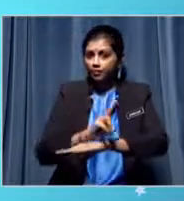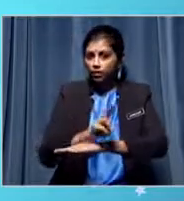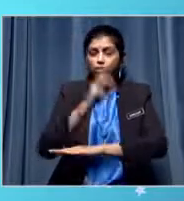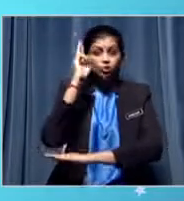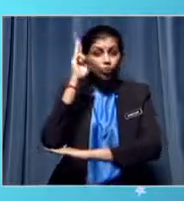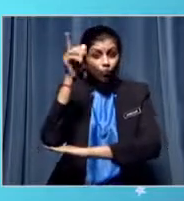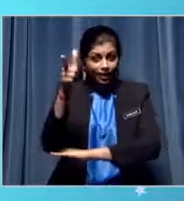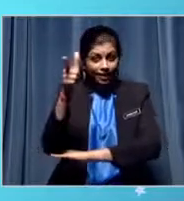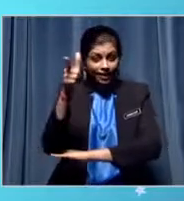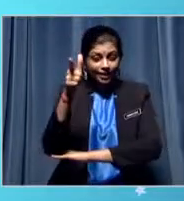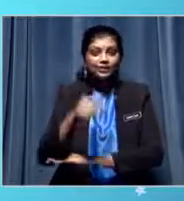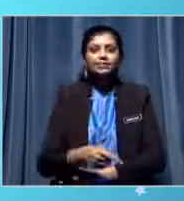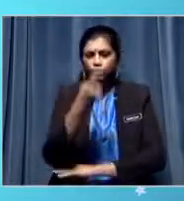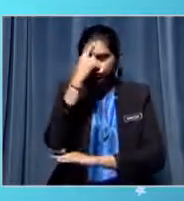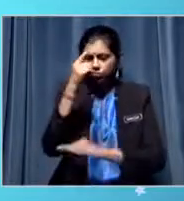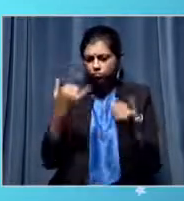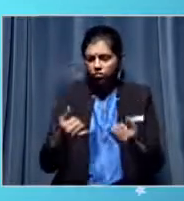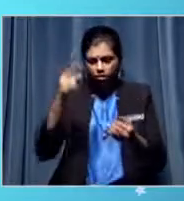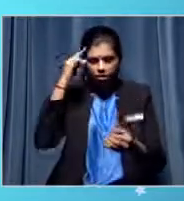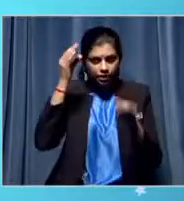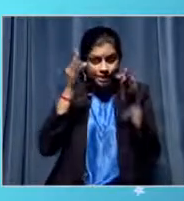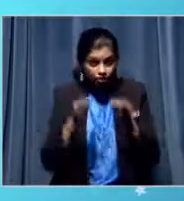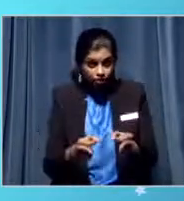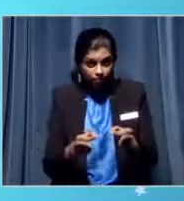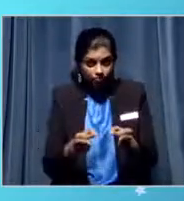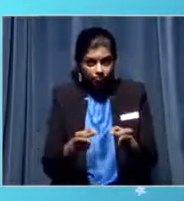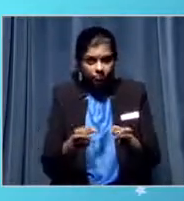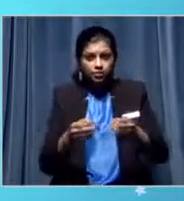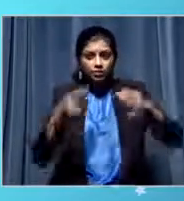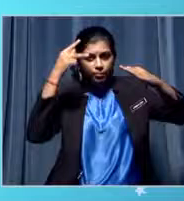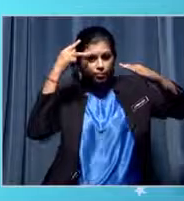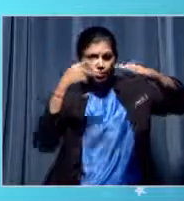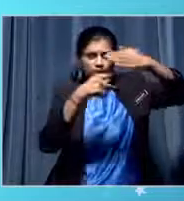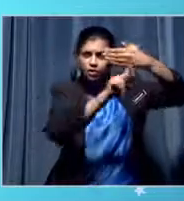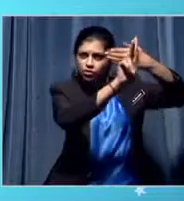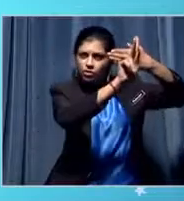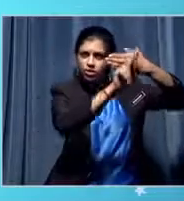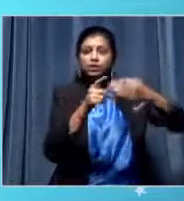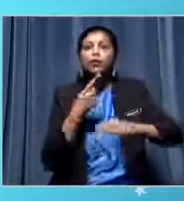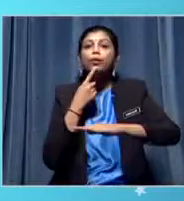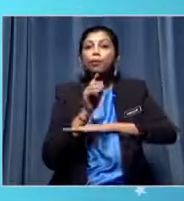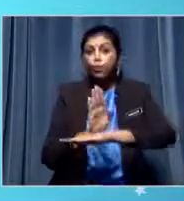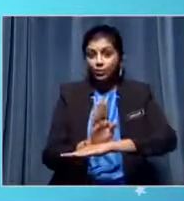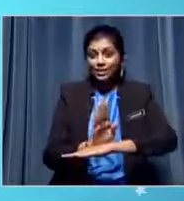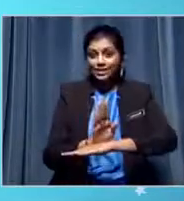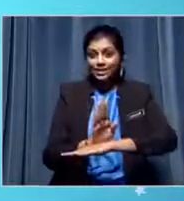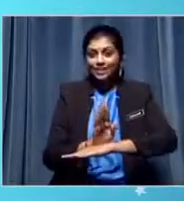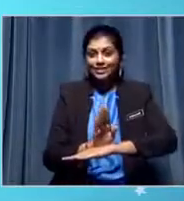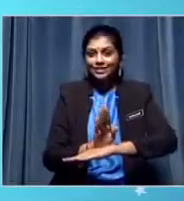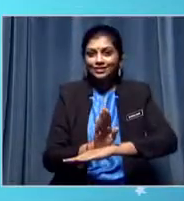for on-the-spot decisions, predictions, promises,